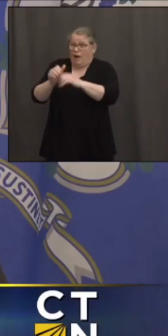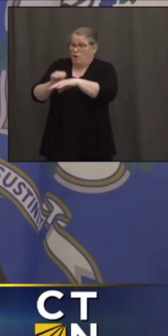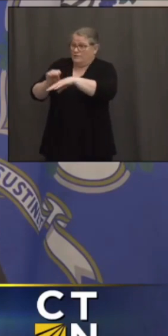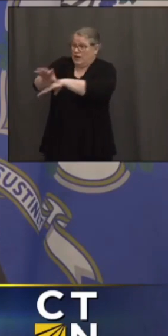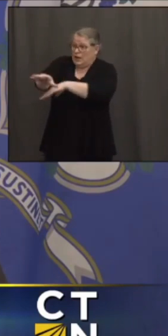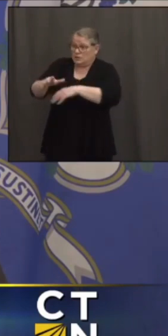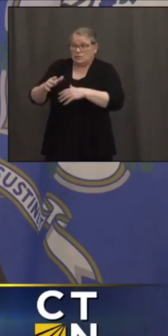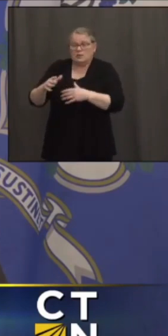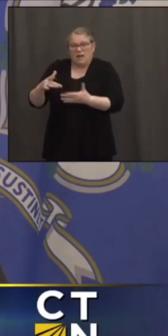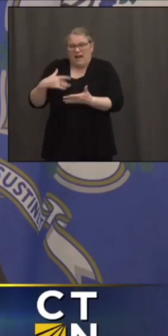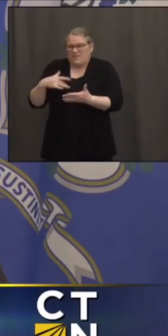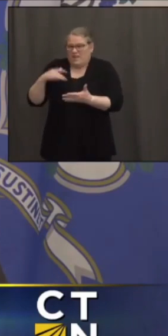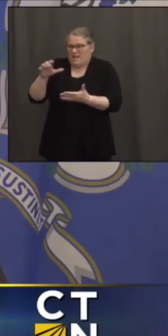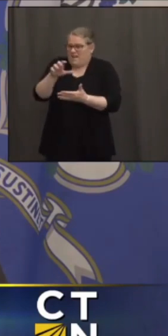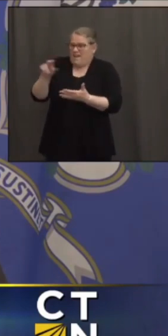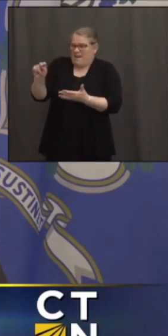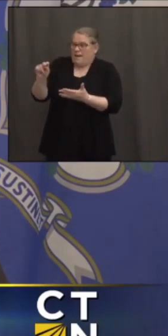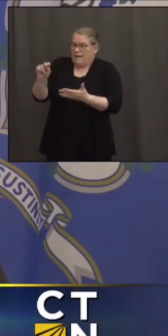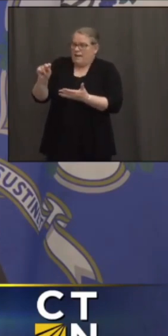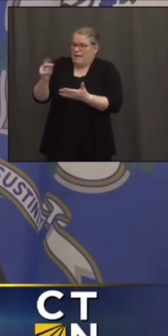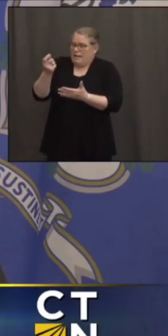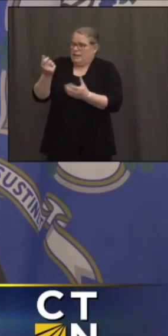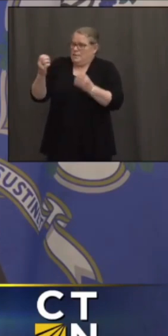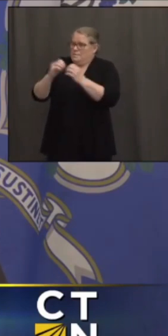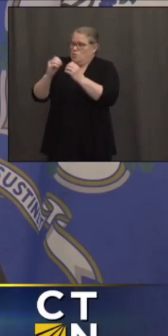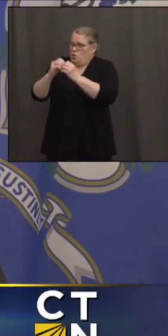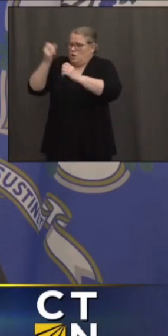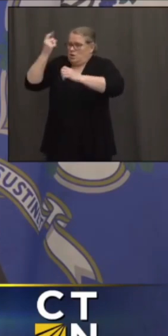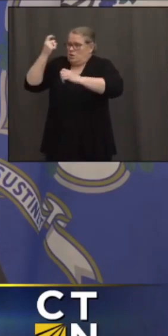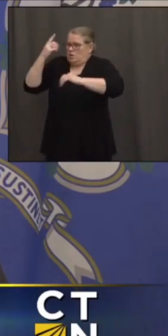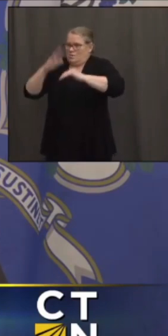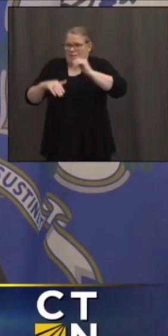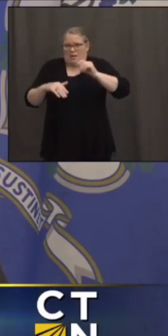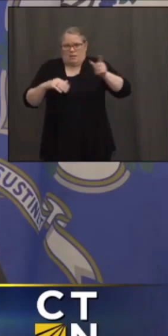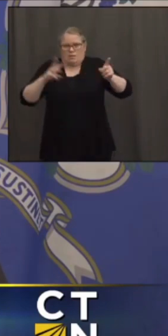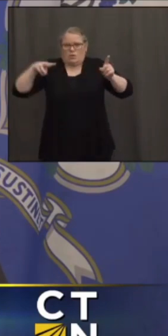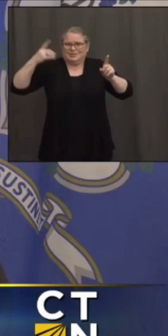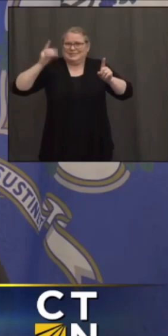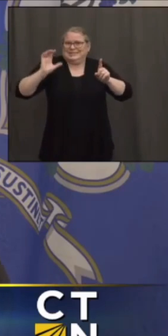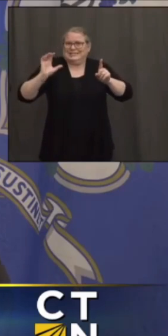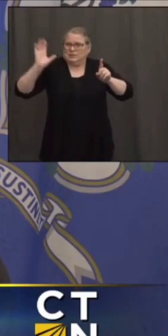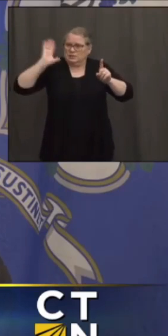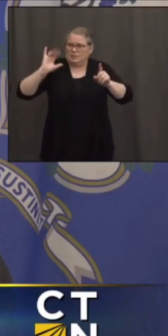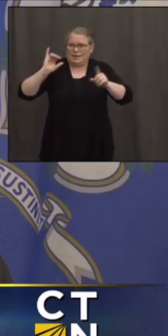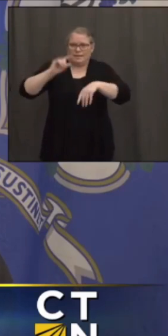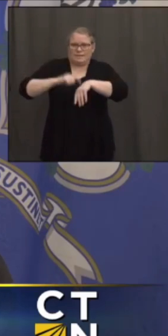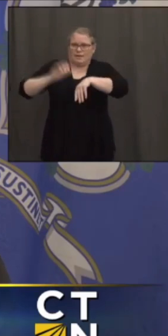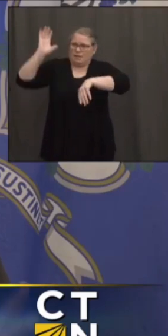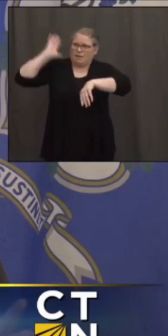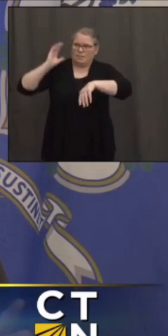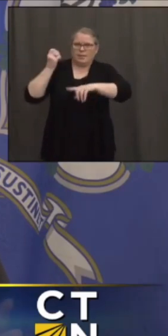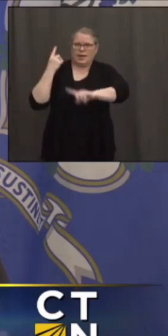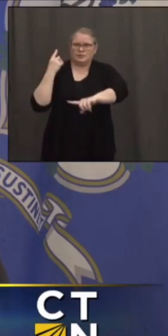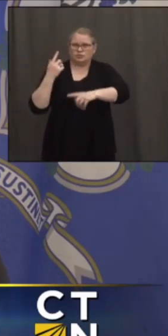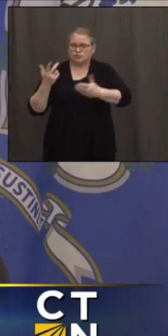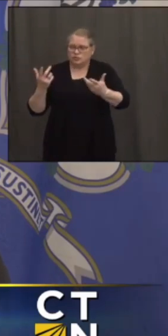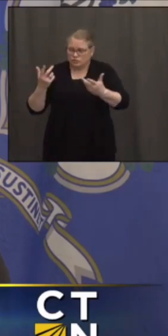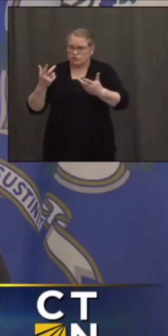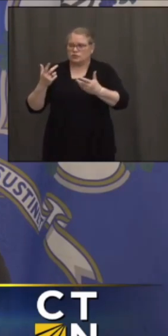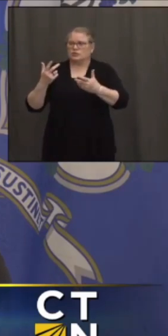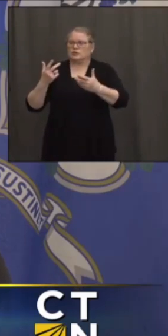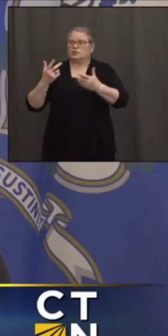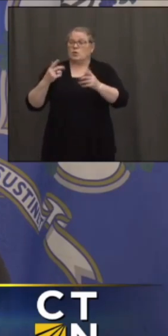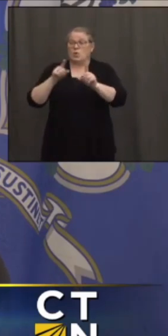heard coming out of Washington, D.C. And I think we as a state and we as a country have got to